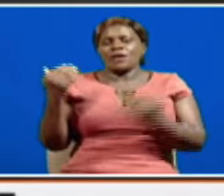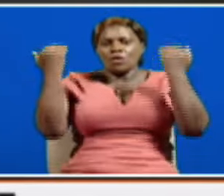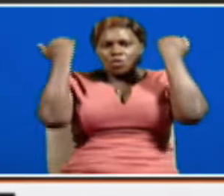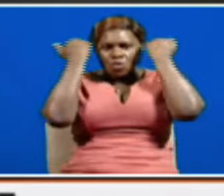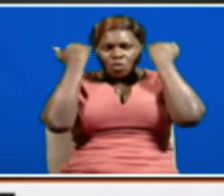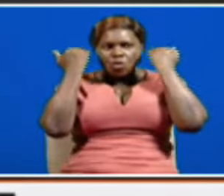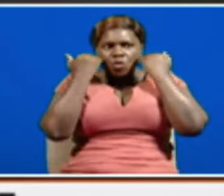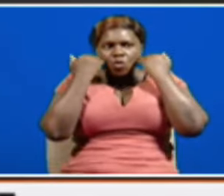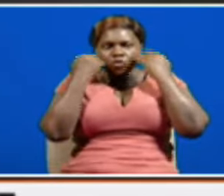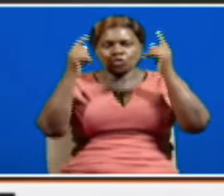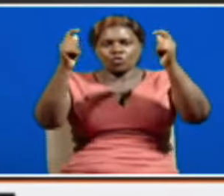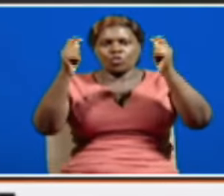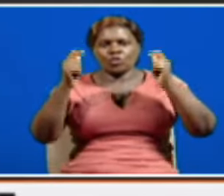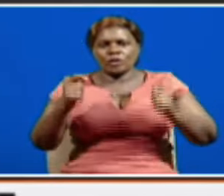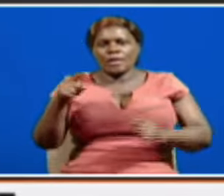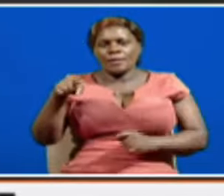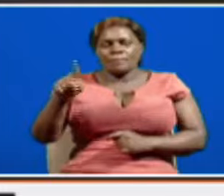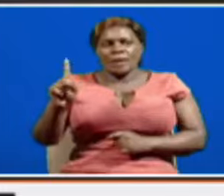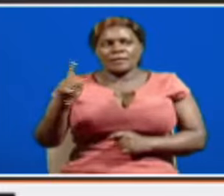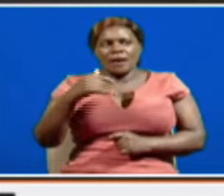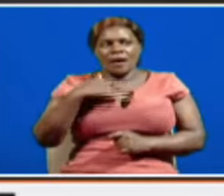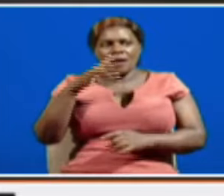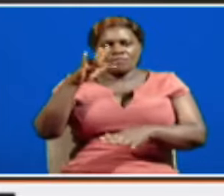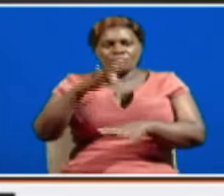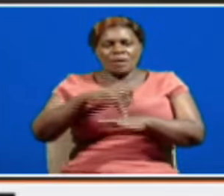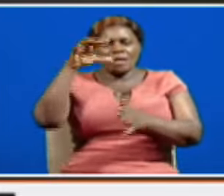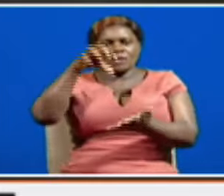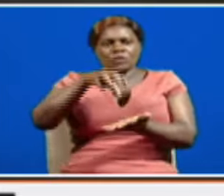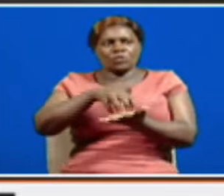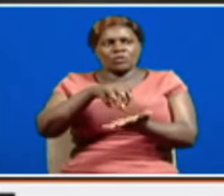taken judicial notice that he has a